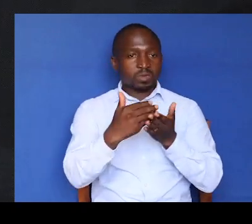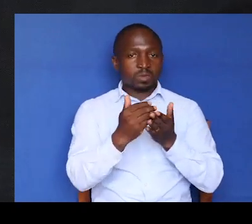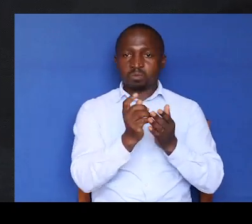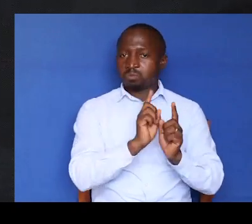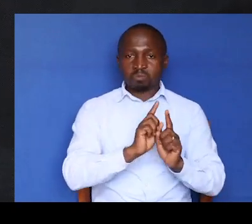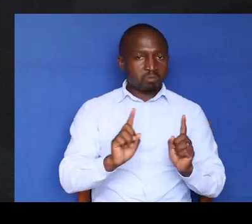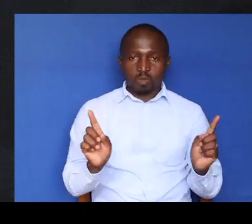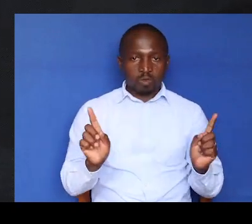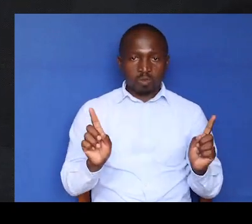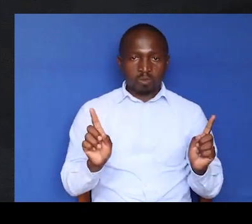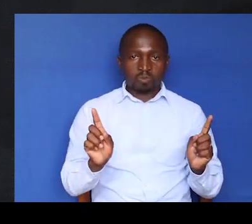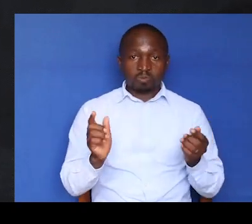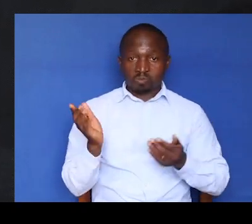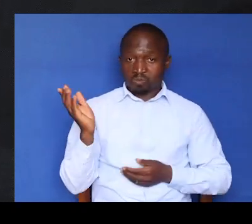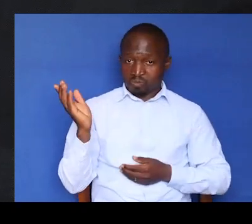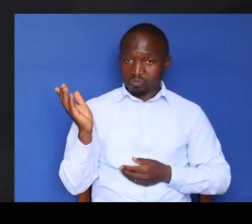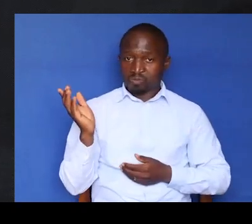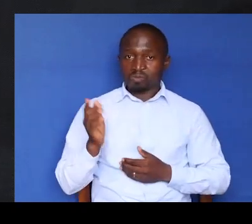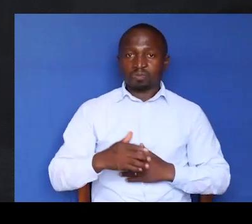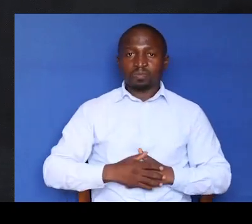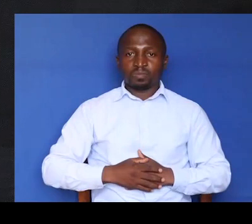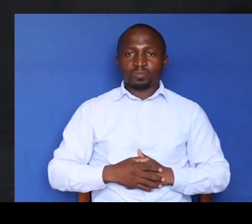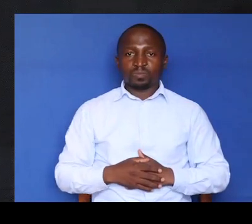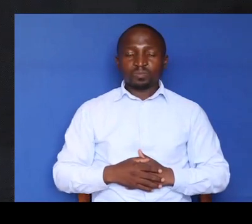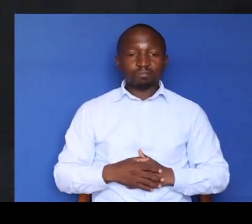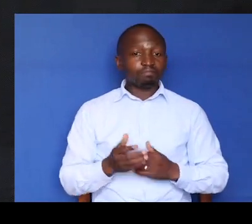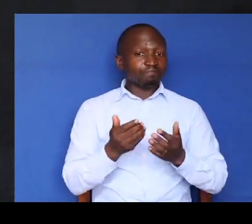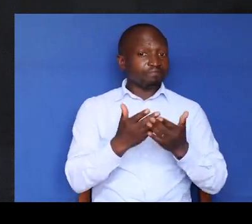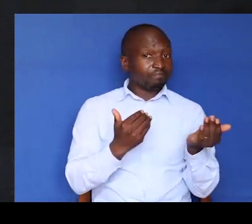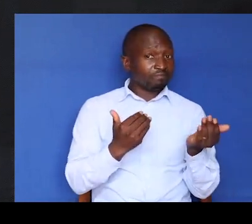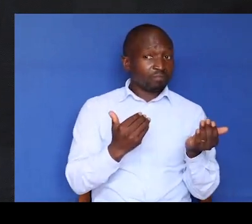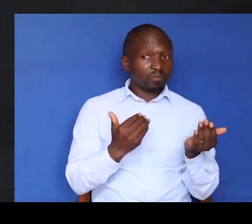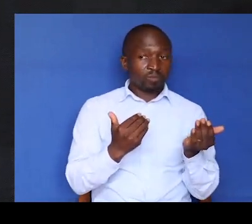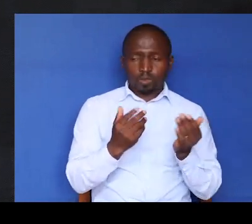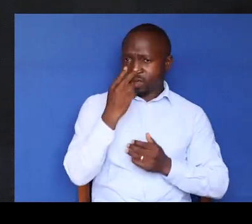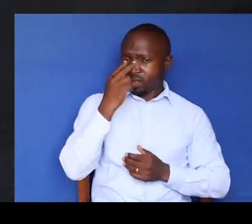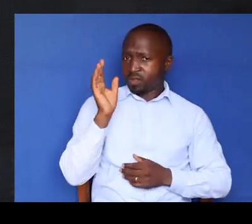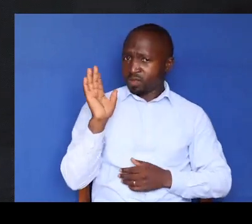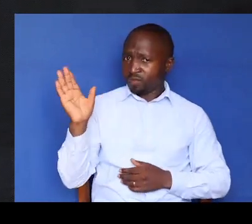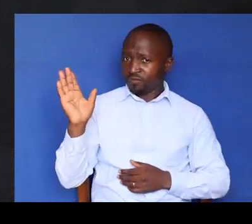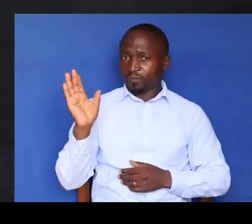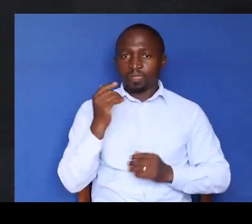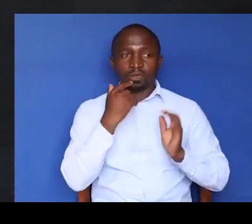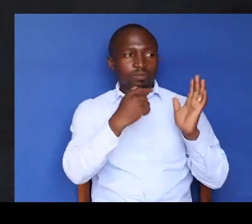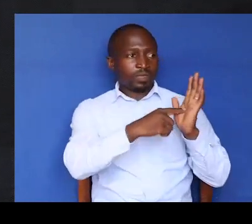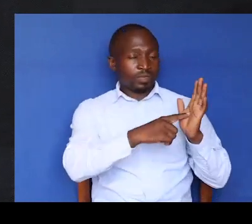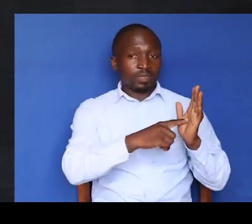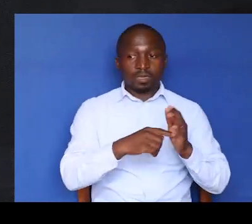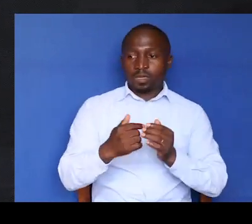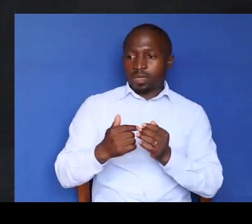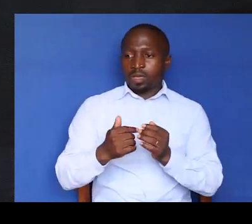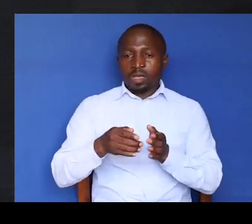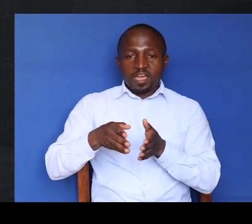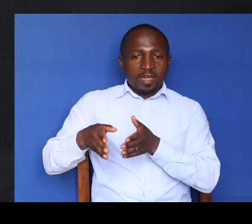not experience this fluvial phenomena. By that context of looking, it means the occurrence of